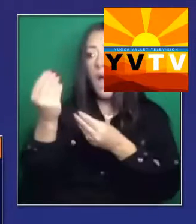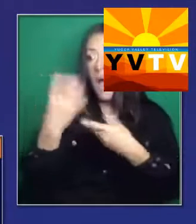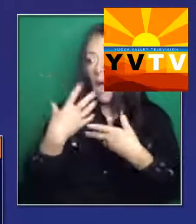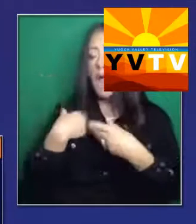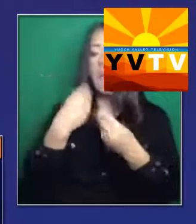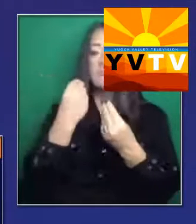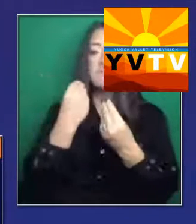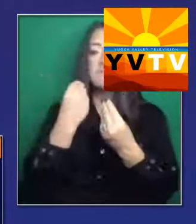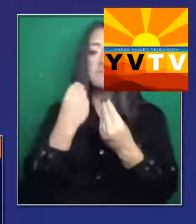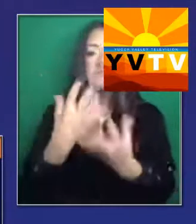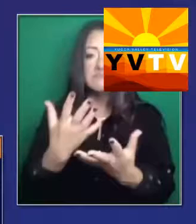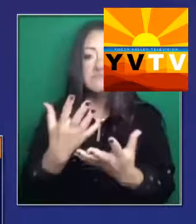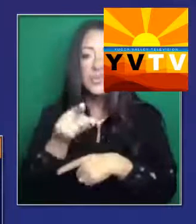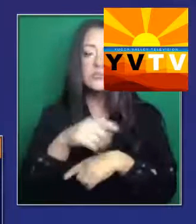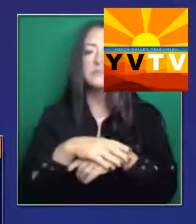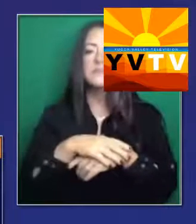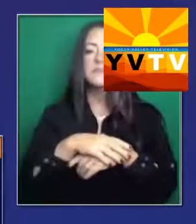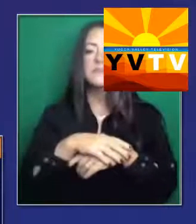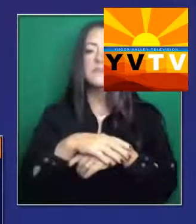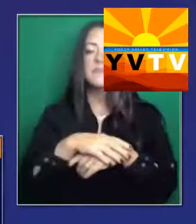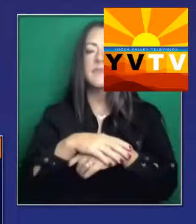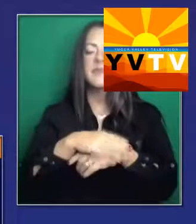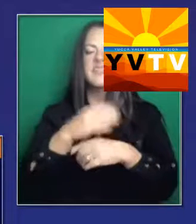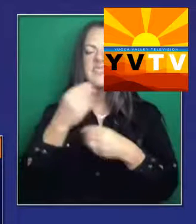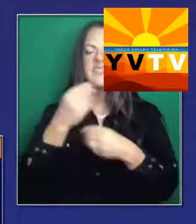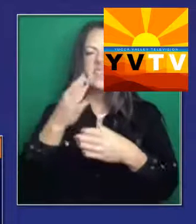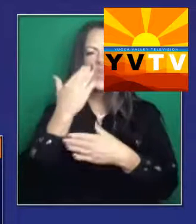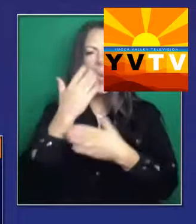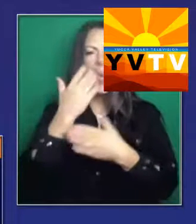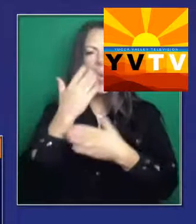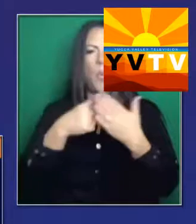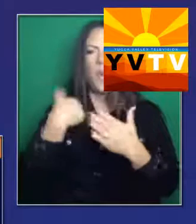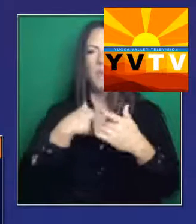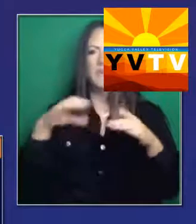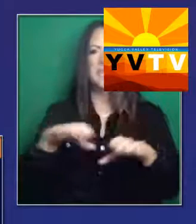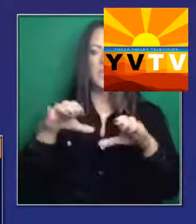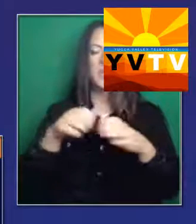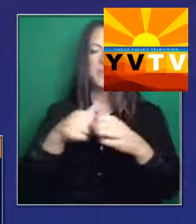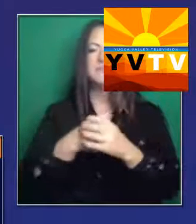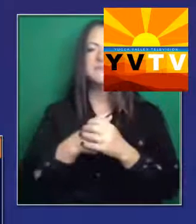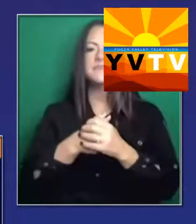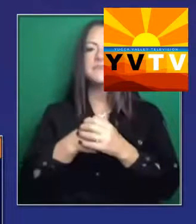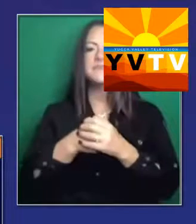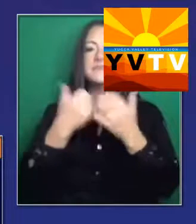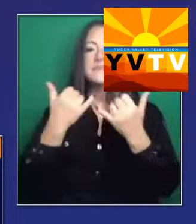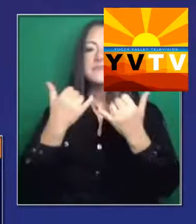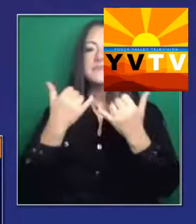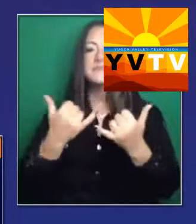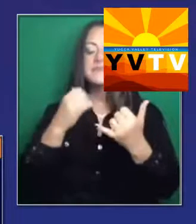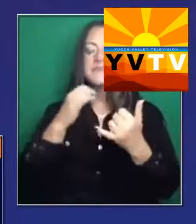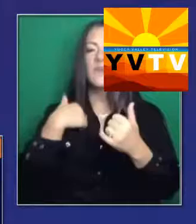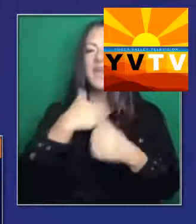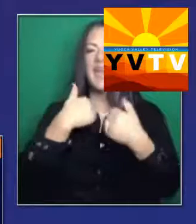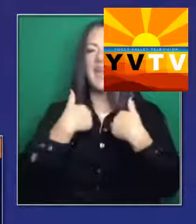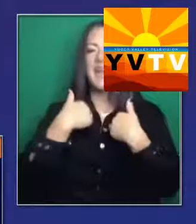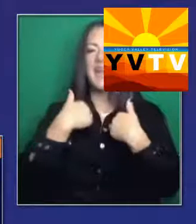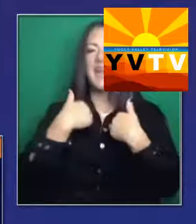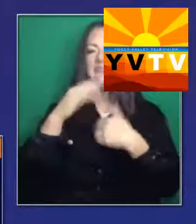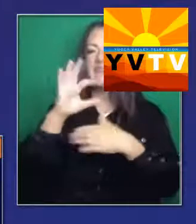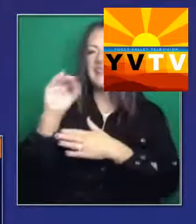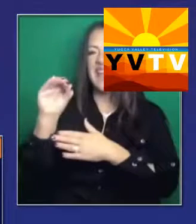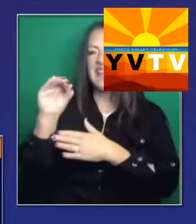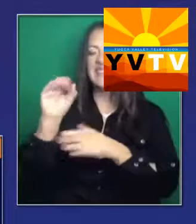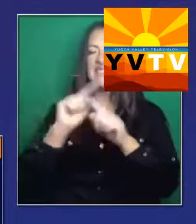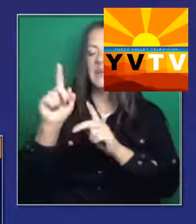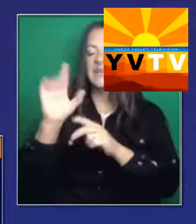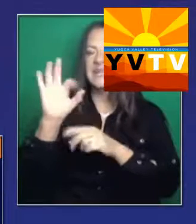update you on some of these efforts. Talk about updates. We've got 90 people now in these alternative care sites. You're familiar, those